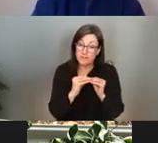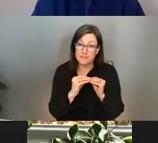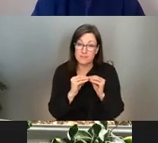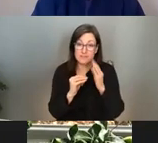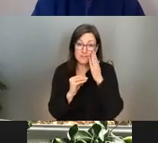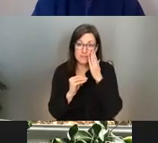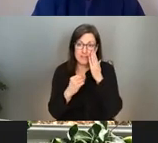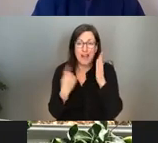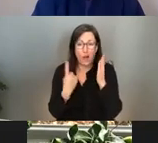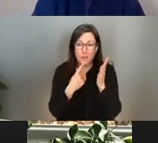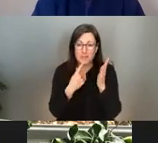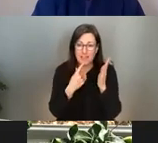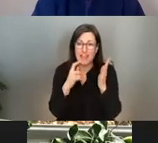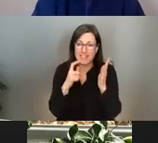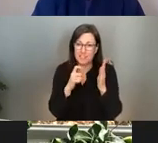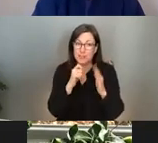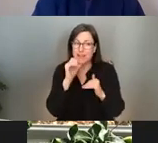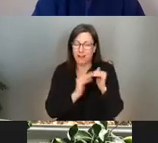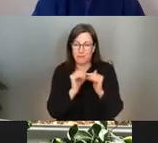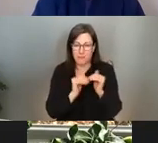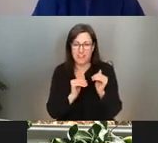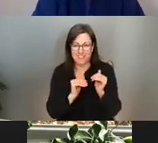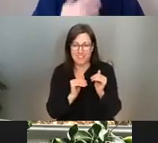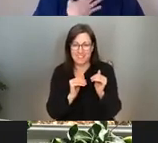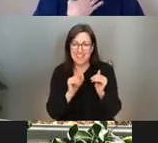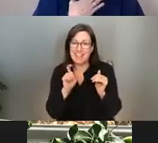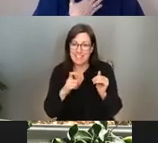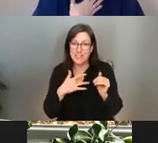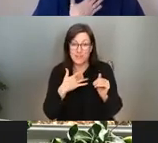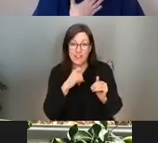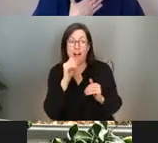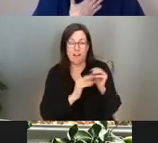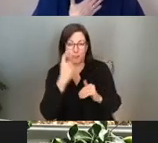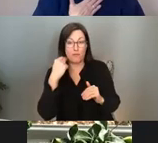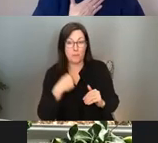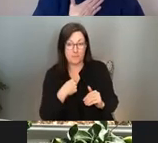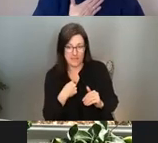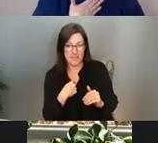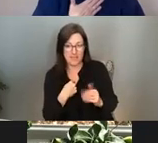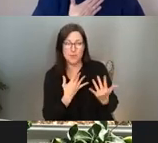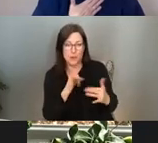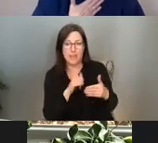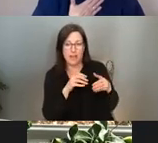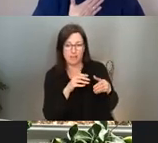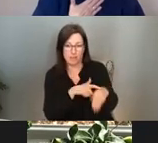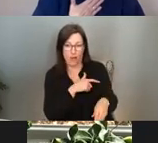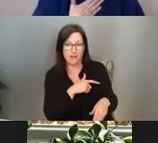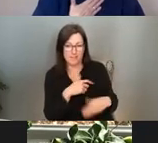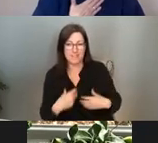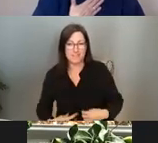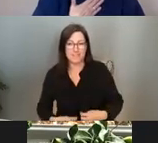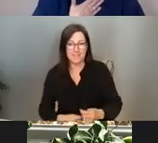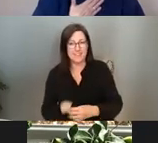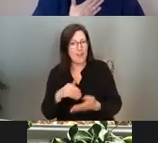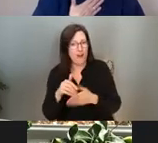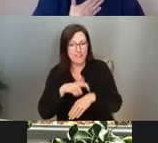I always say that it needs to be uncomfortable. It needs to feel uncomfortable to me to wait that long. And so many times I've